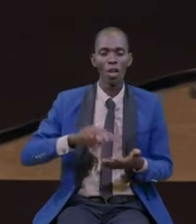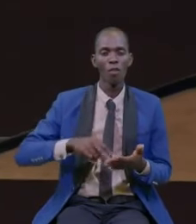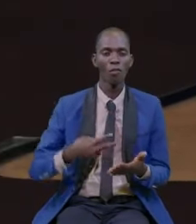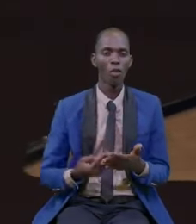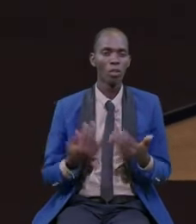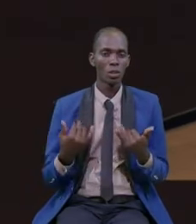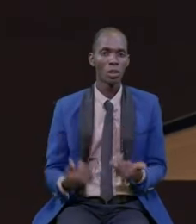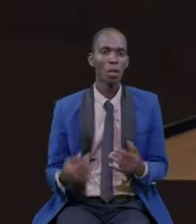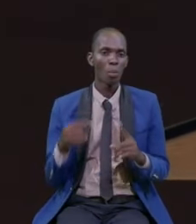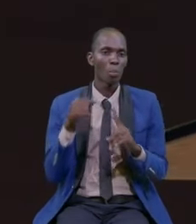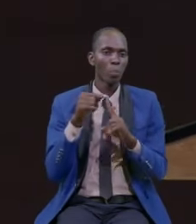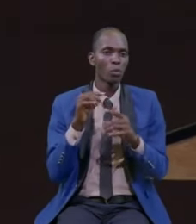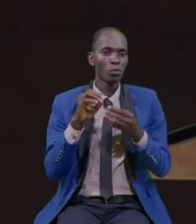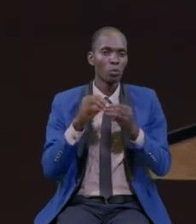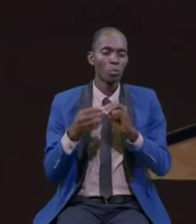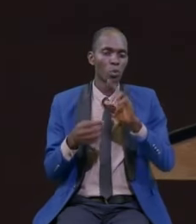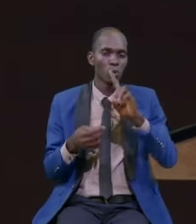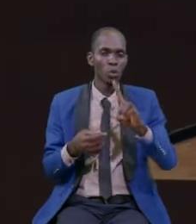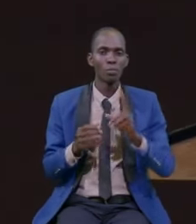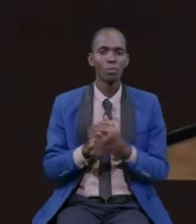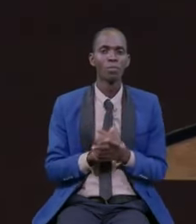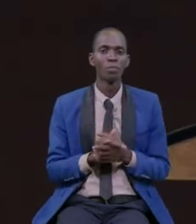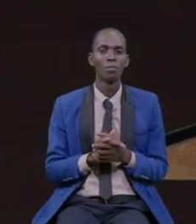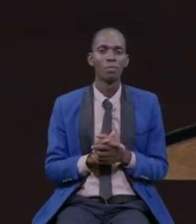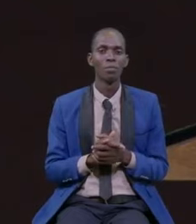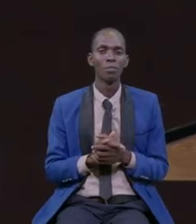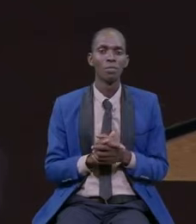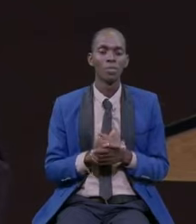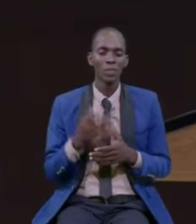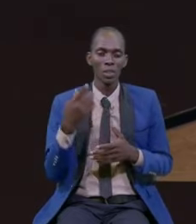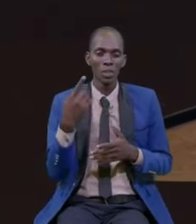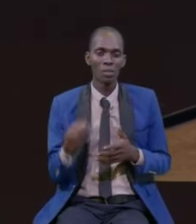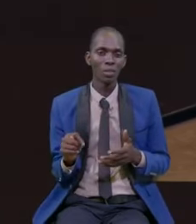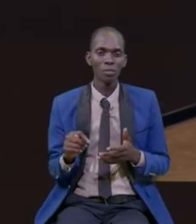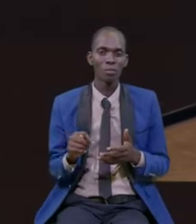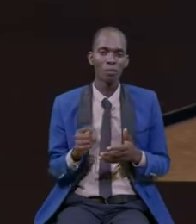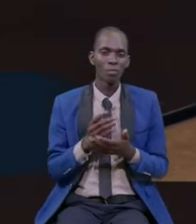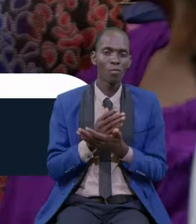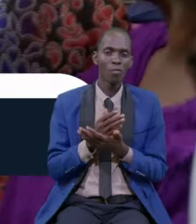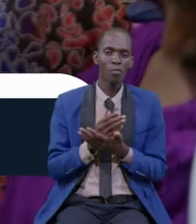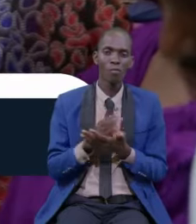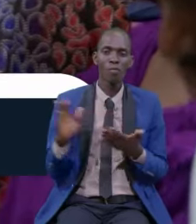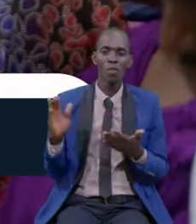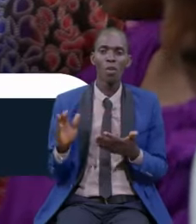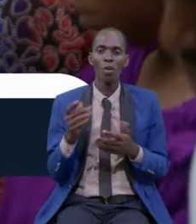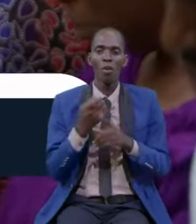number one number one is the exposion from